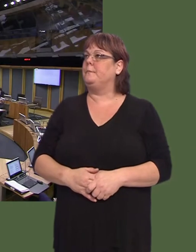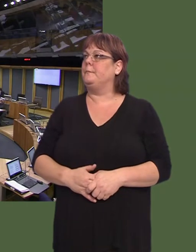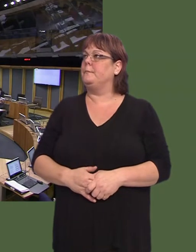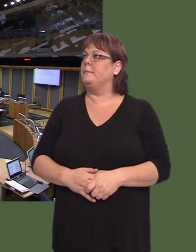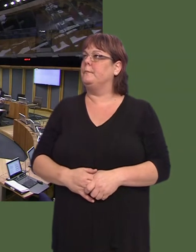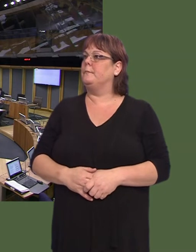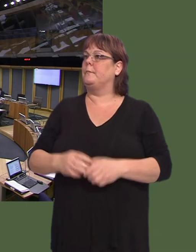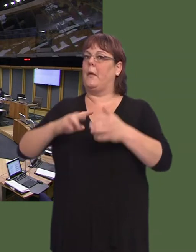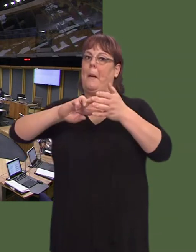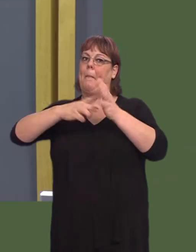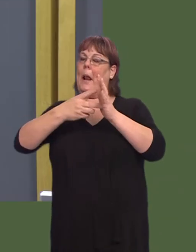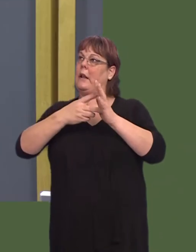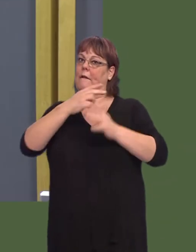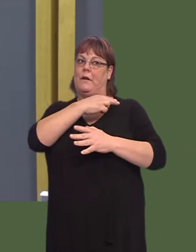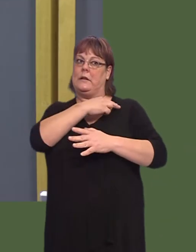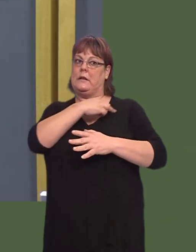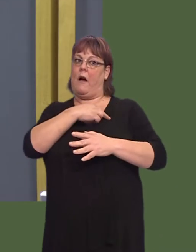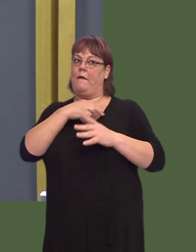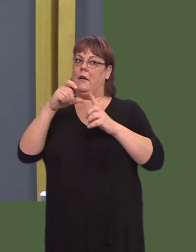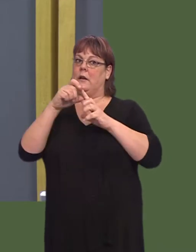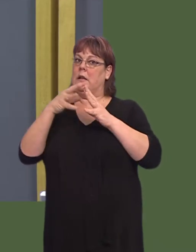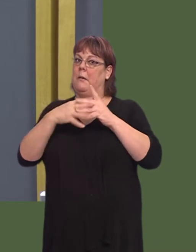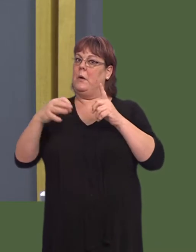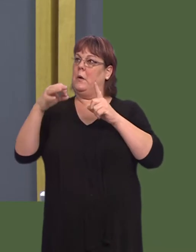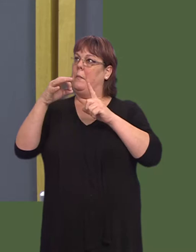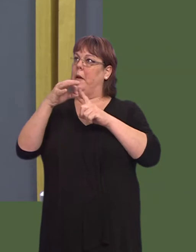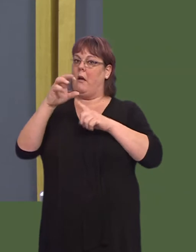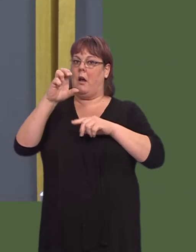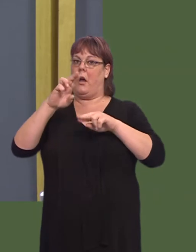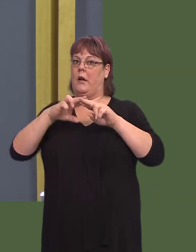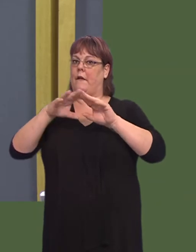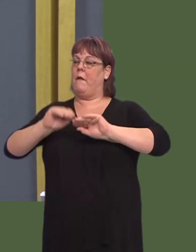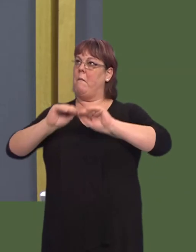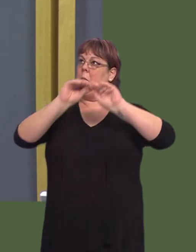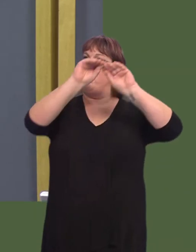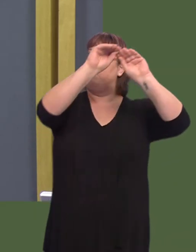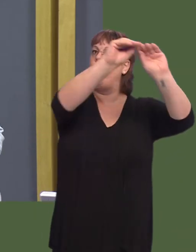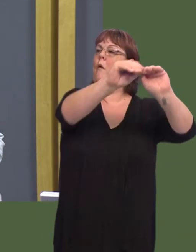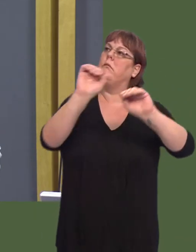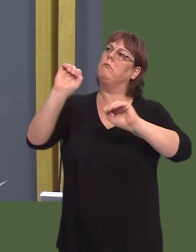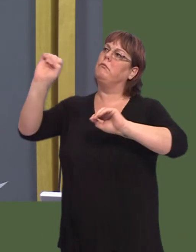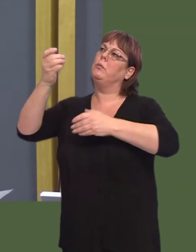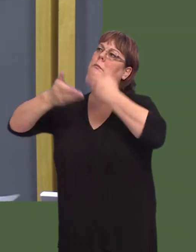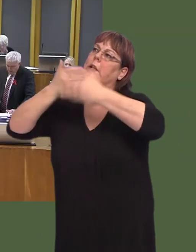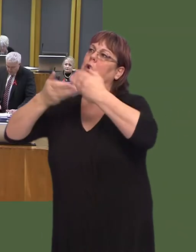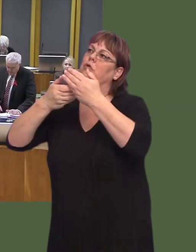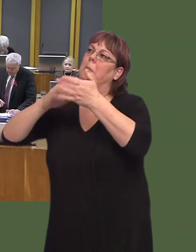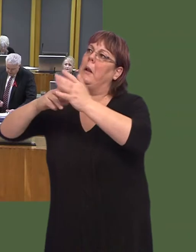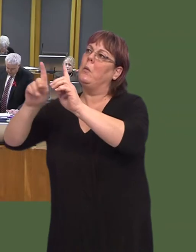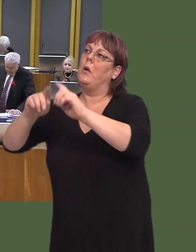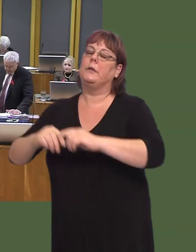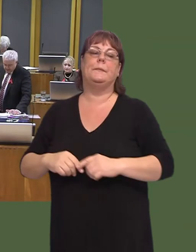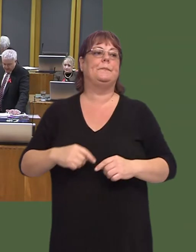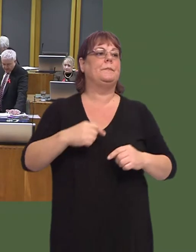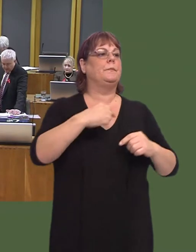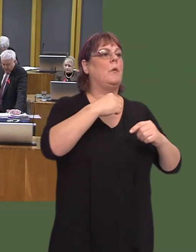First Minister held regarding plans to relocate staff from the Department for Work and Pensions Office in the Heath area of Cardiff? Well, the former